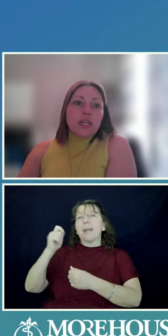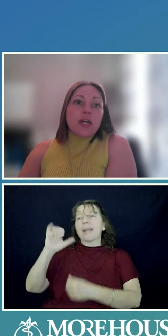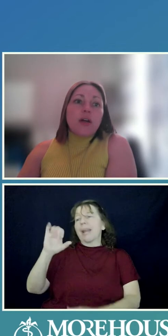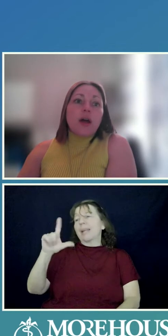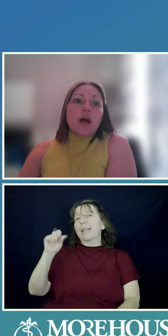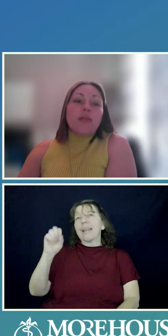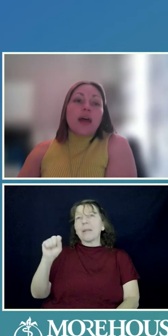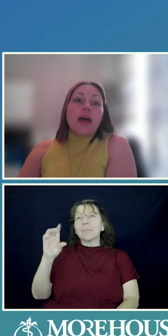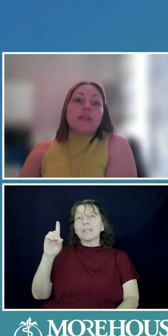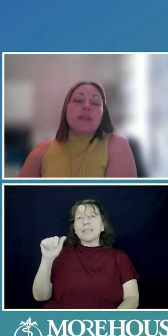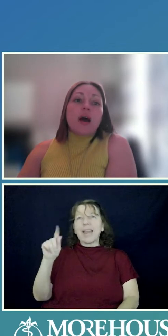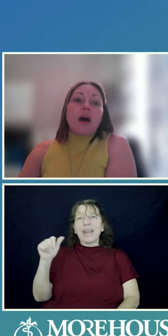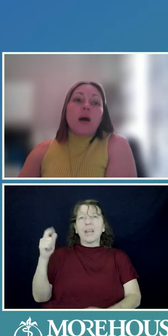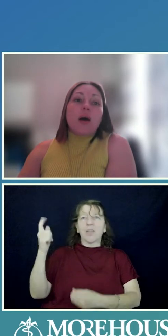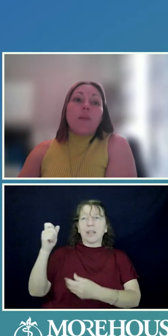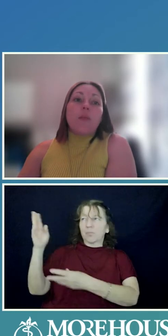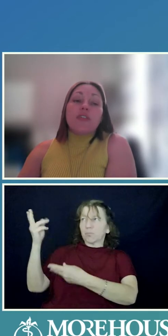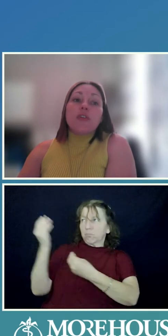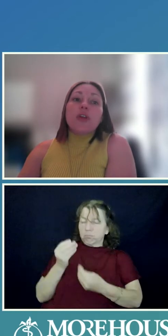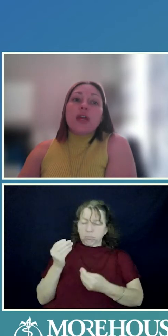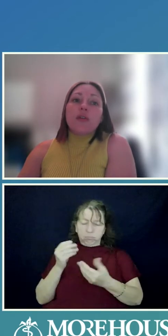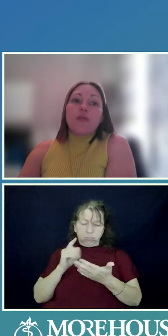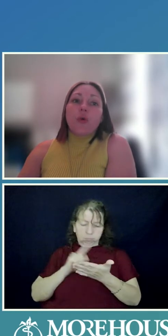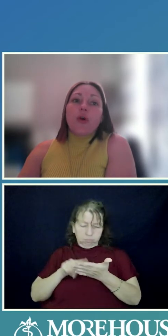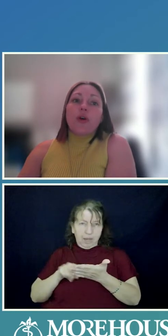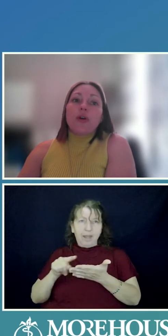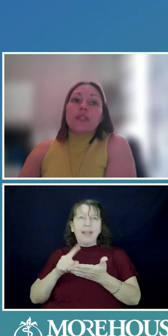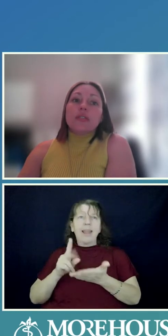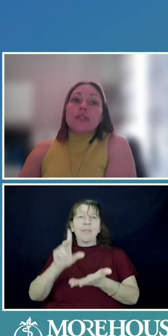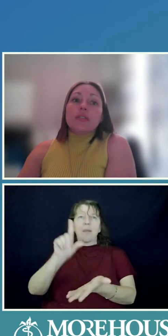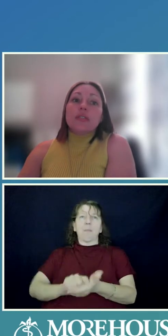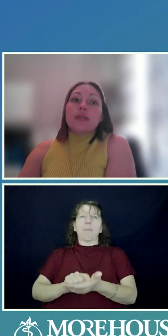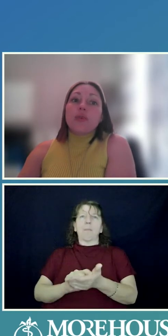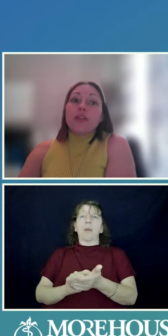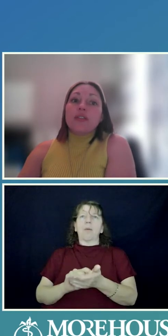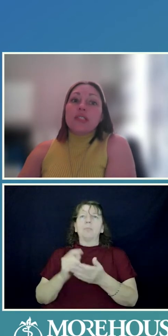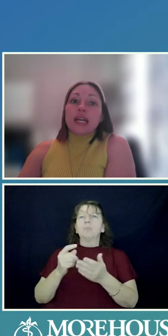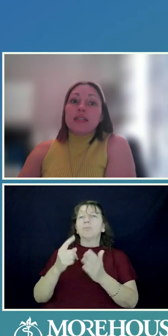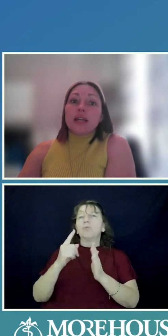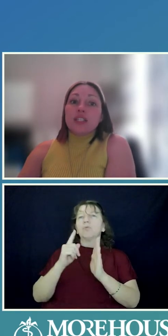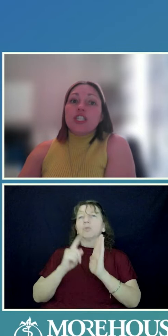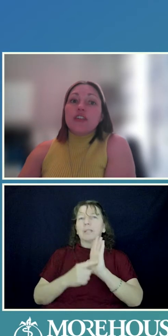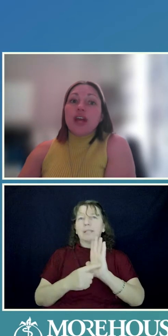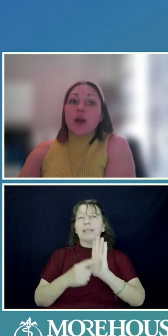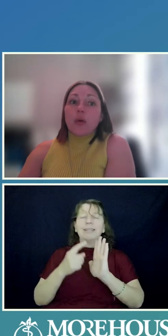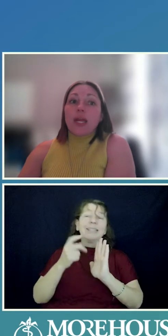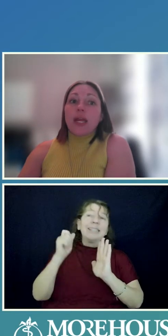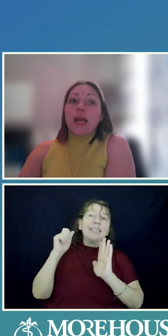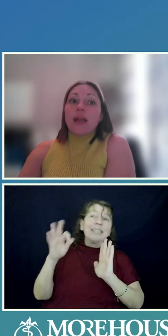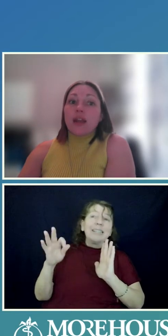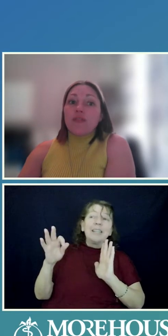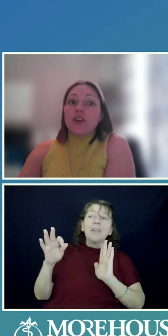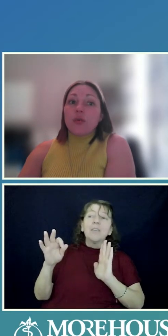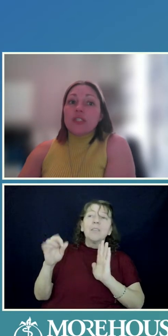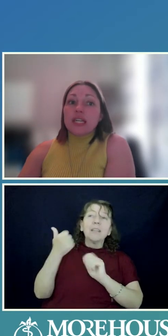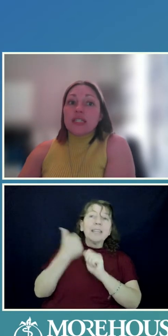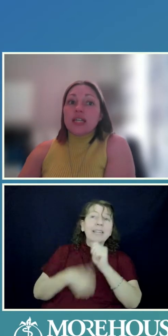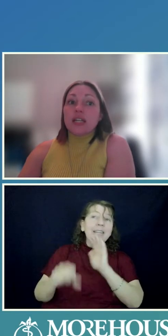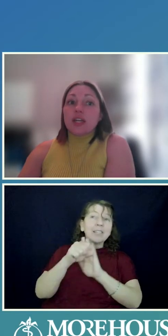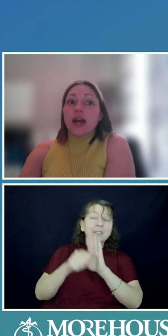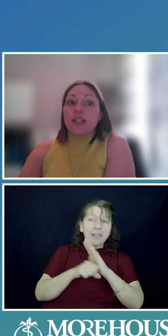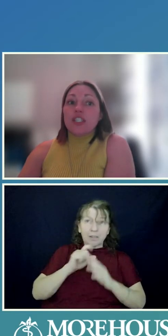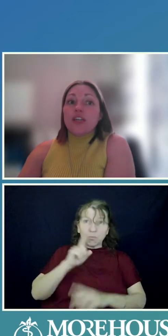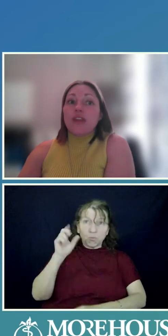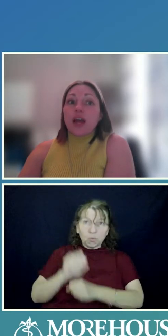earlier this year that was looking for whether states had achieved equity, and if there were states